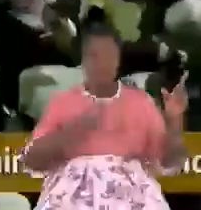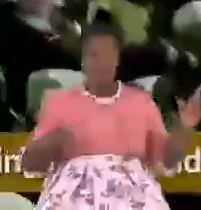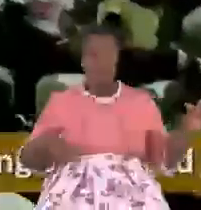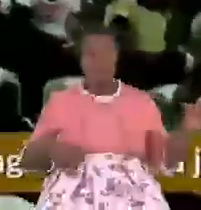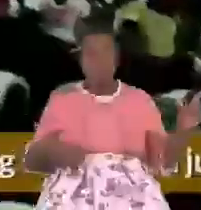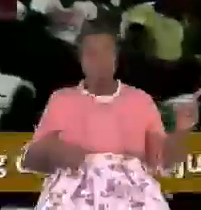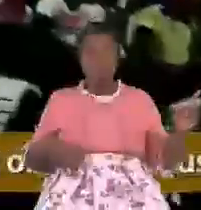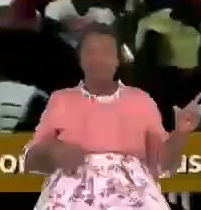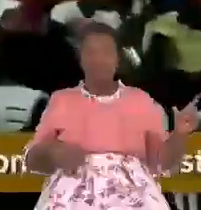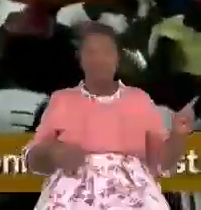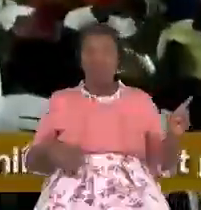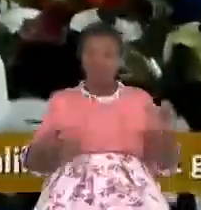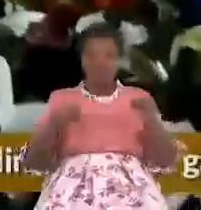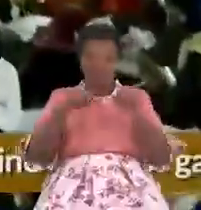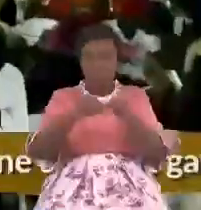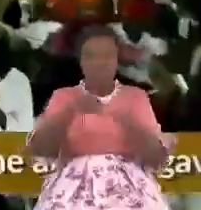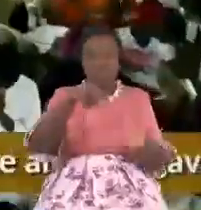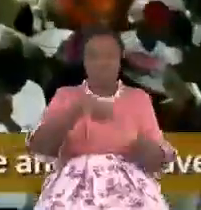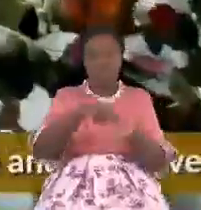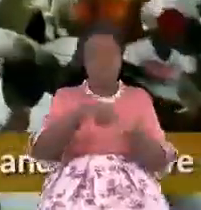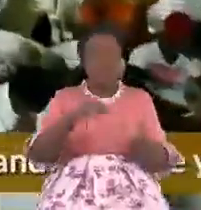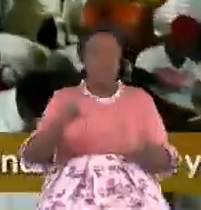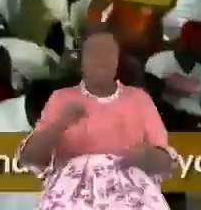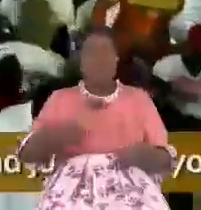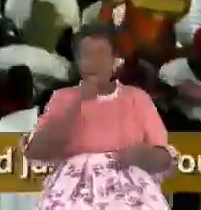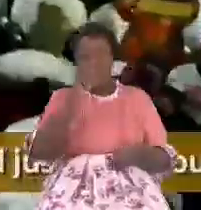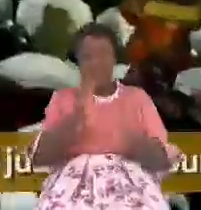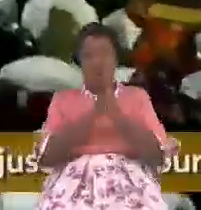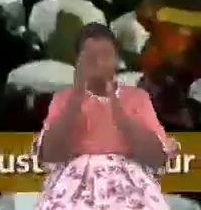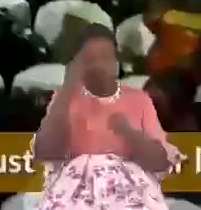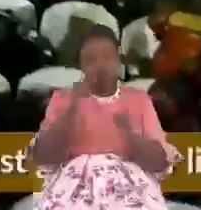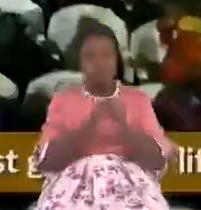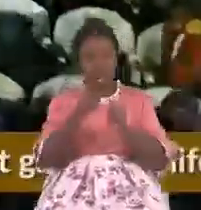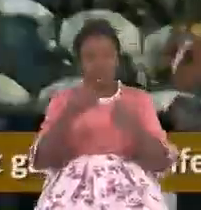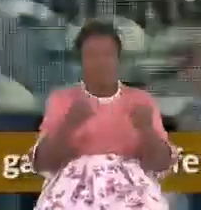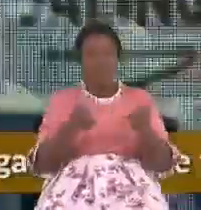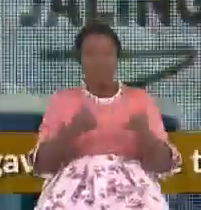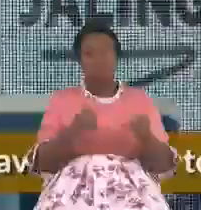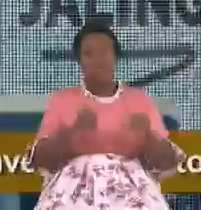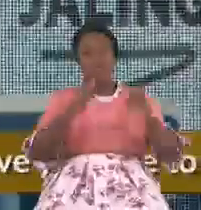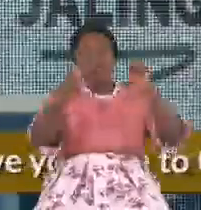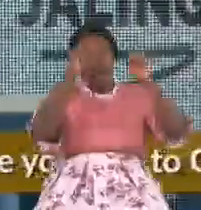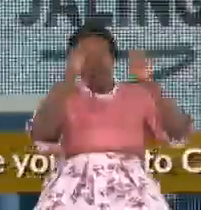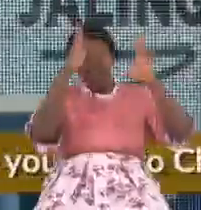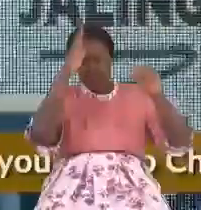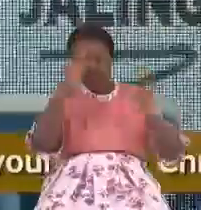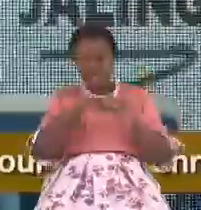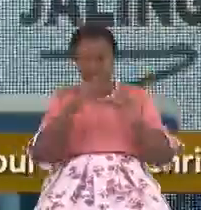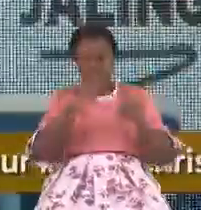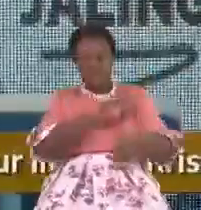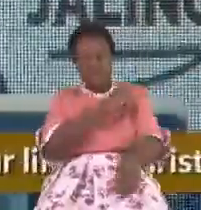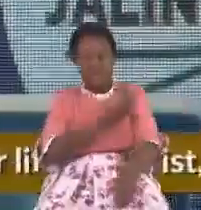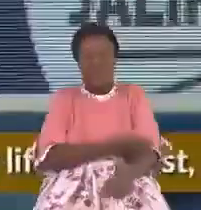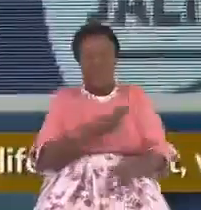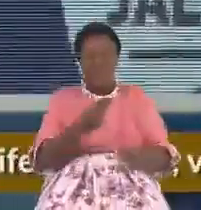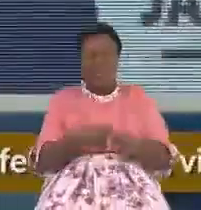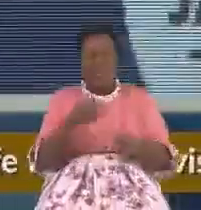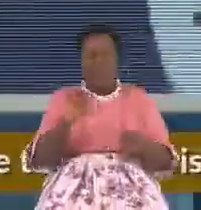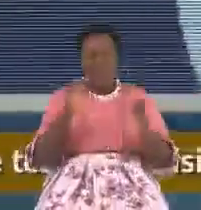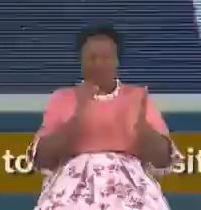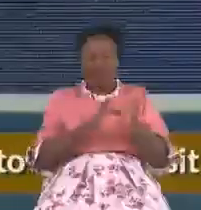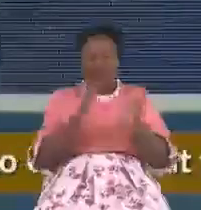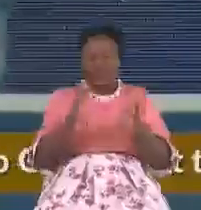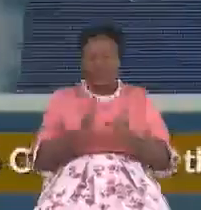keep on standing and praying along with you and our father in the mighty name of jesus we thank you for